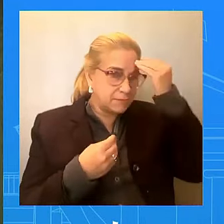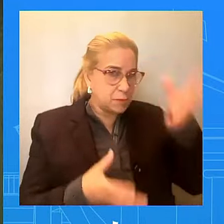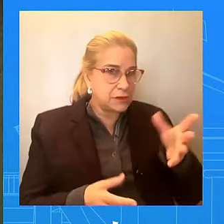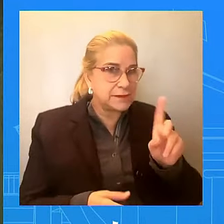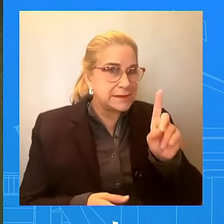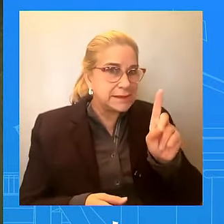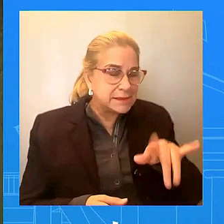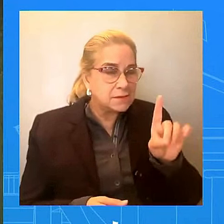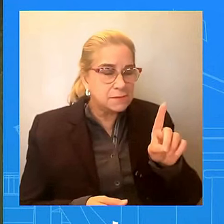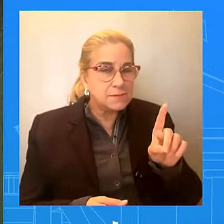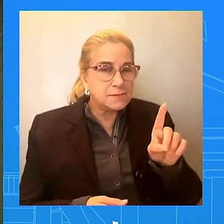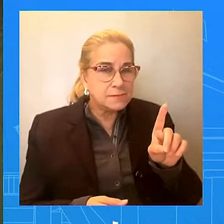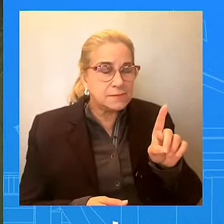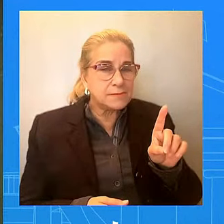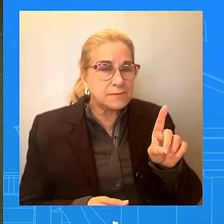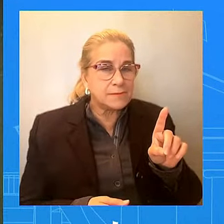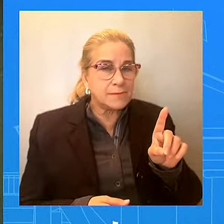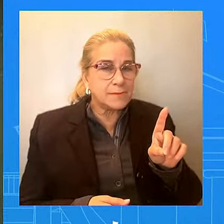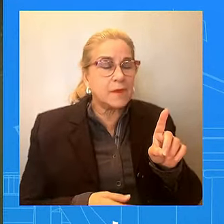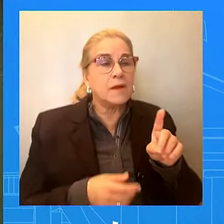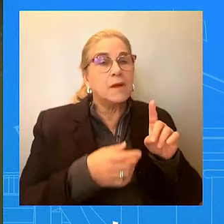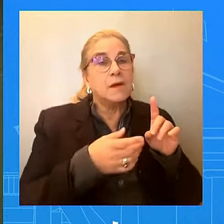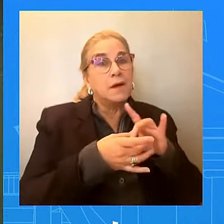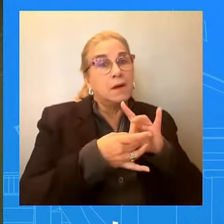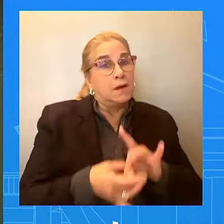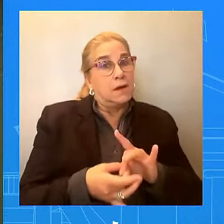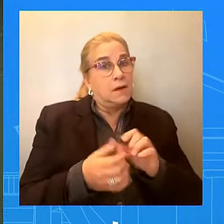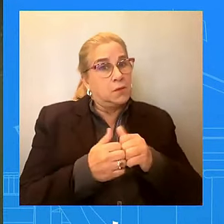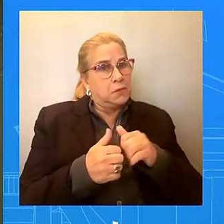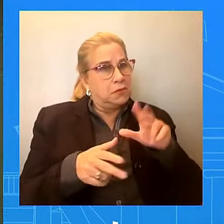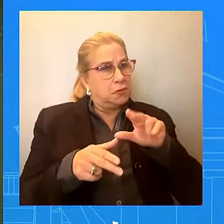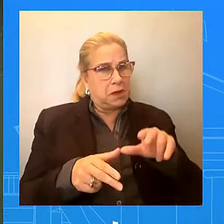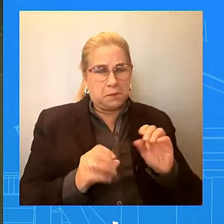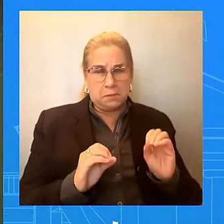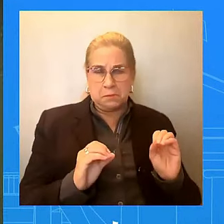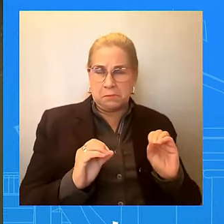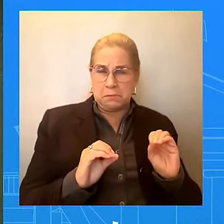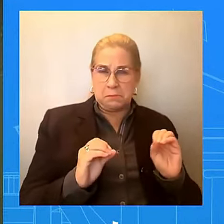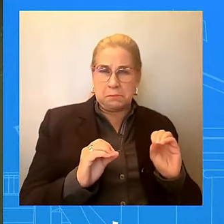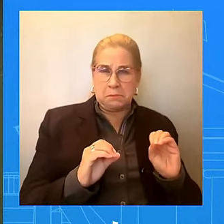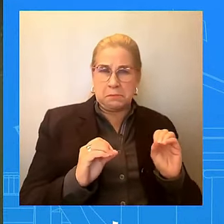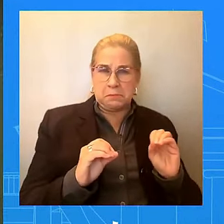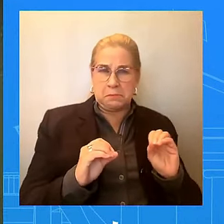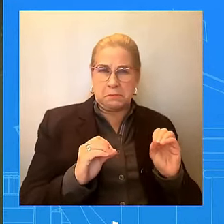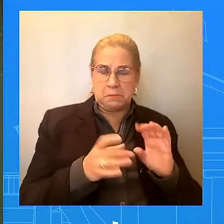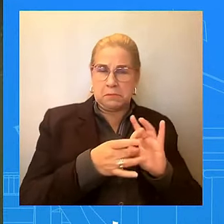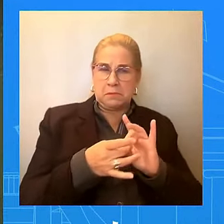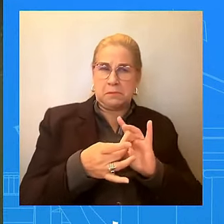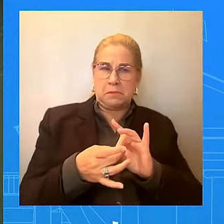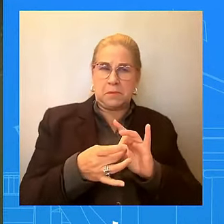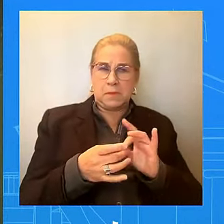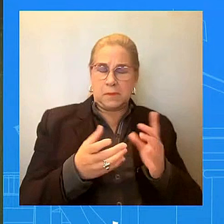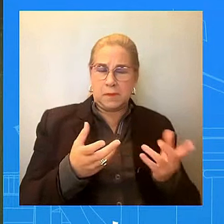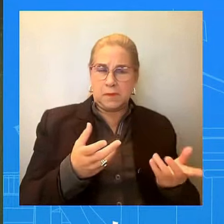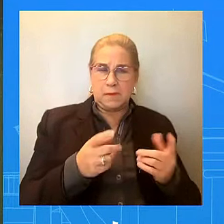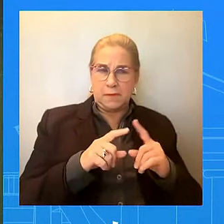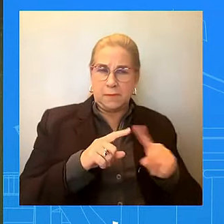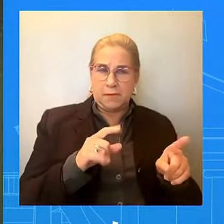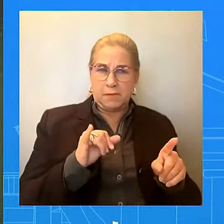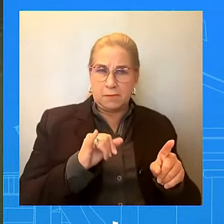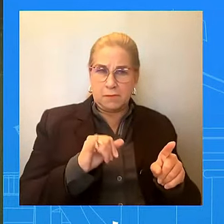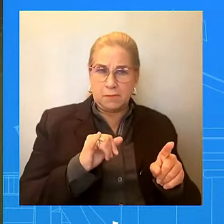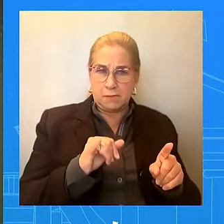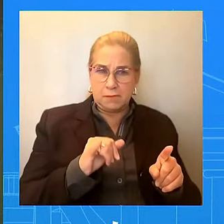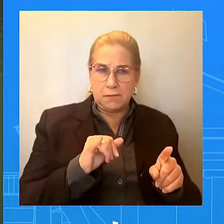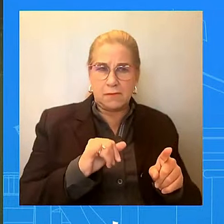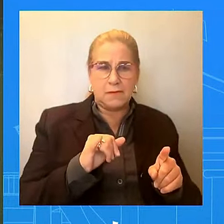or the Hurricane Milton, which just transpired. But of course, we are quite vigilant in